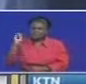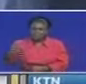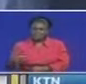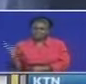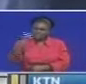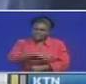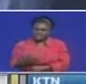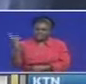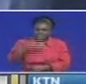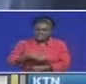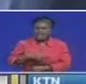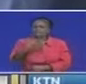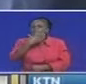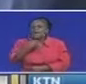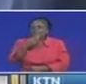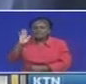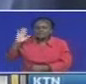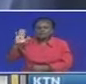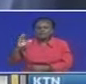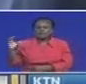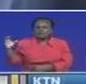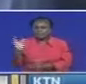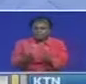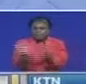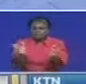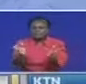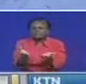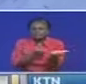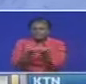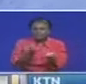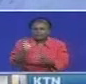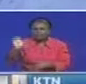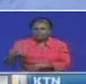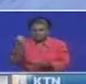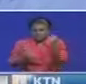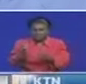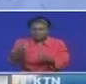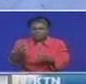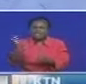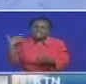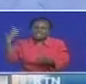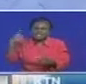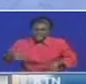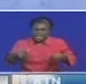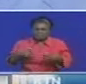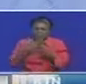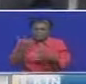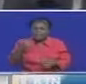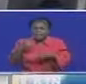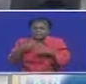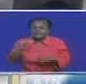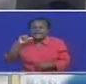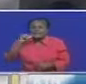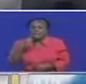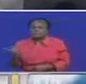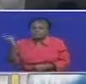The newborn's father, who is a public service vehicle driver, tells us that life used to be bearable years ago, but now a new day comes